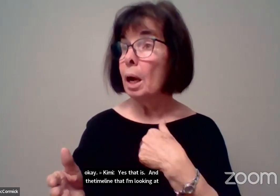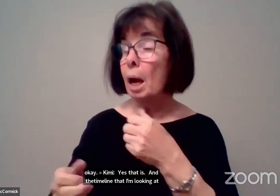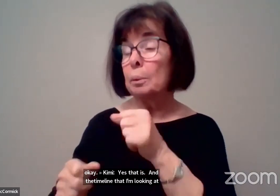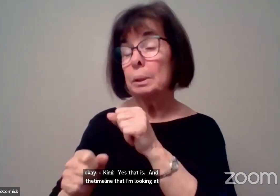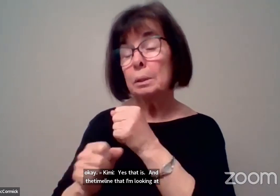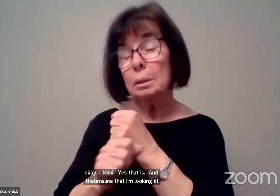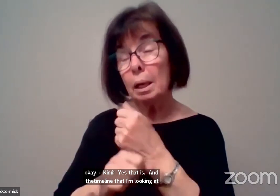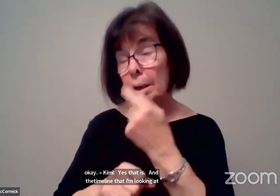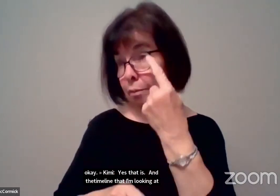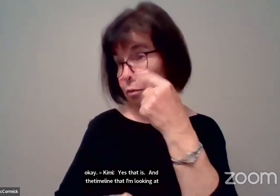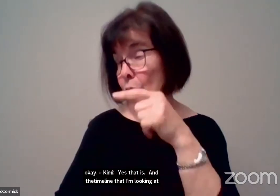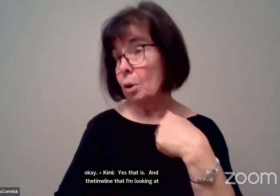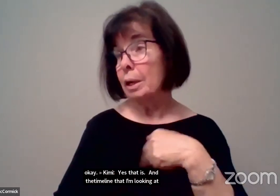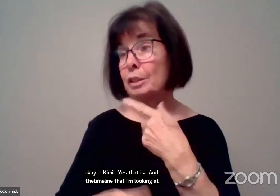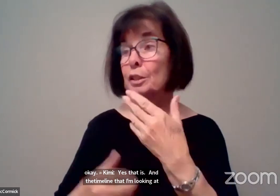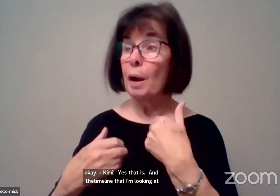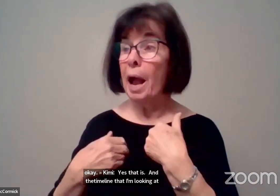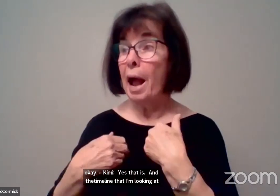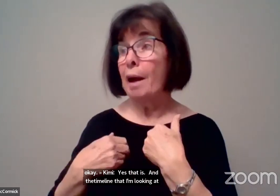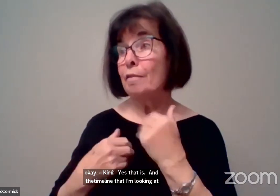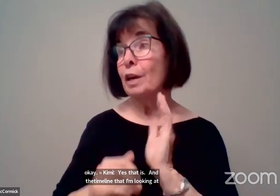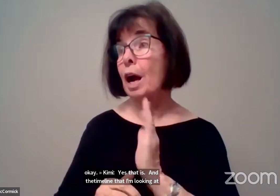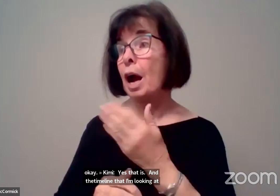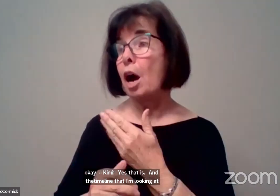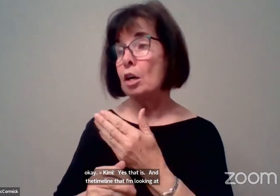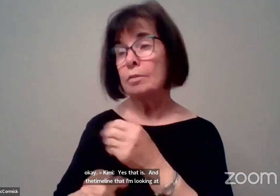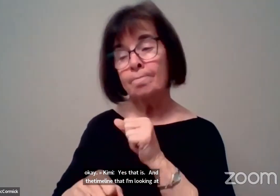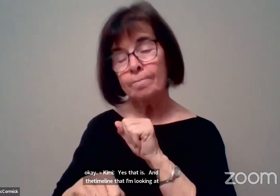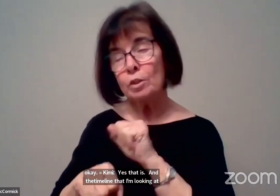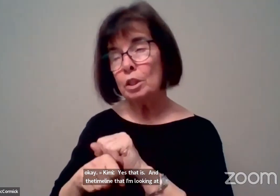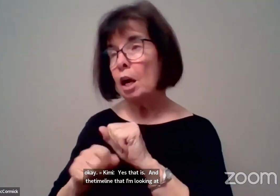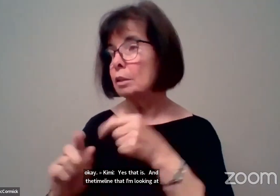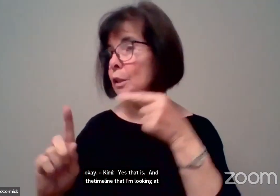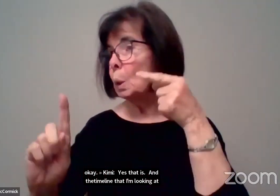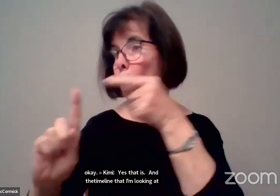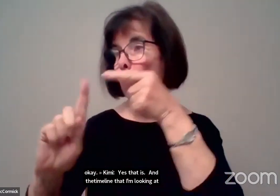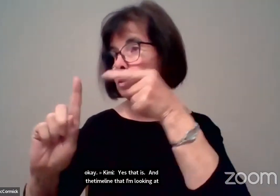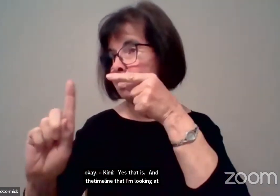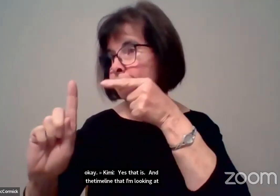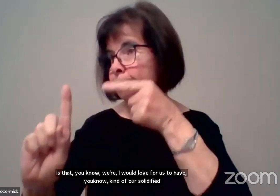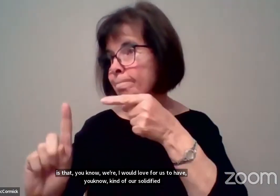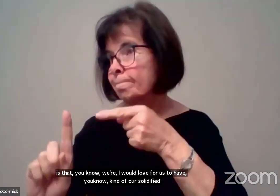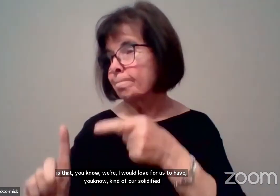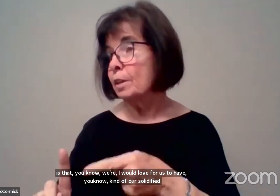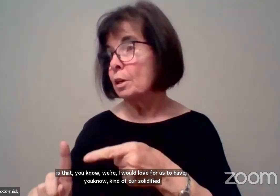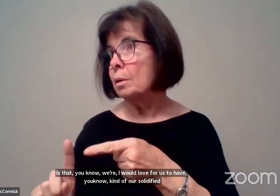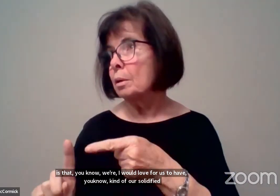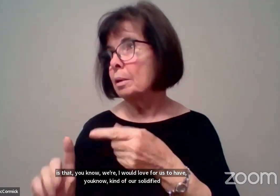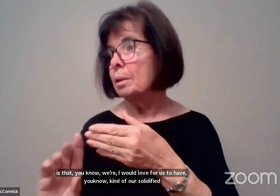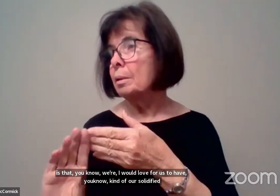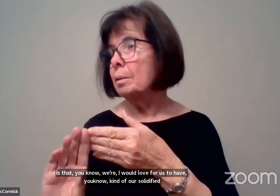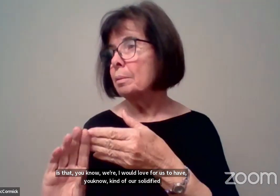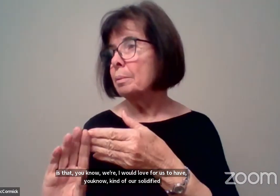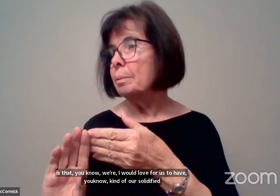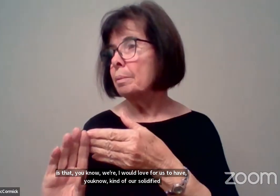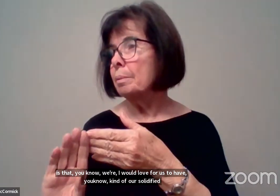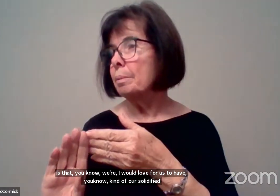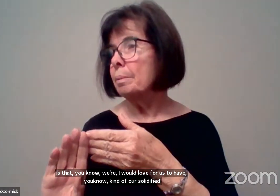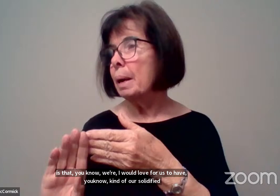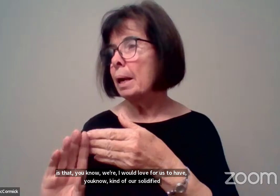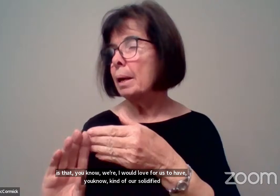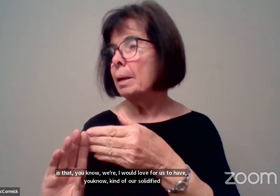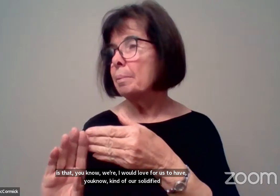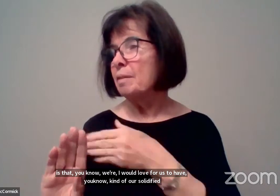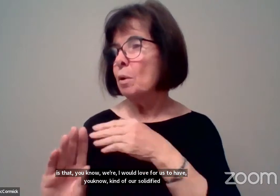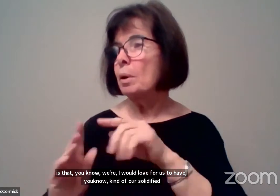us to have, kind of our solidified goals and objectives by the beginning of the summer. And